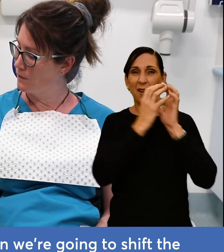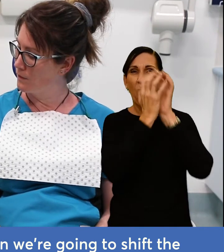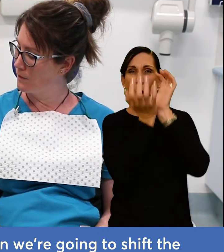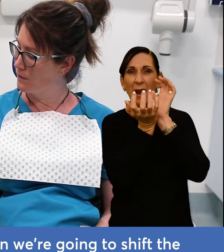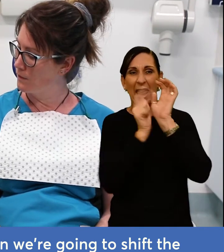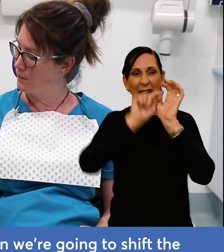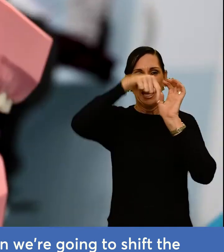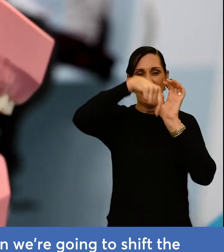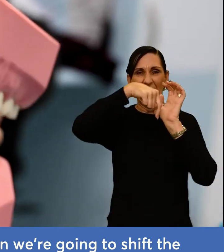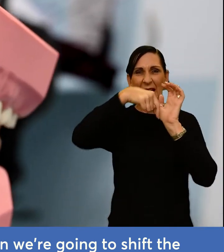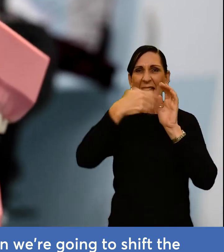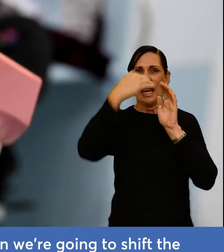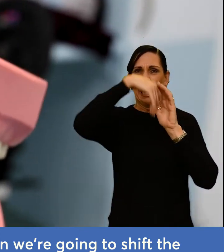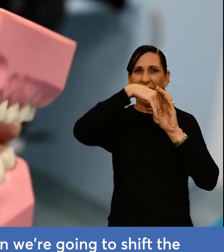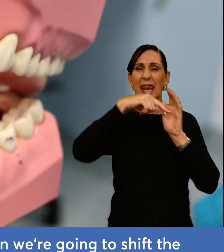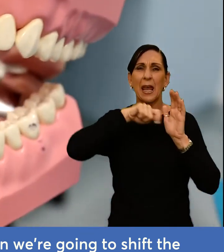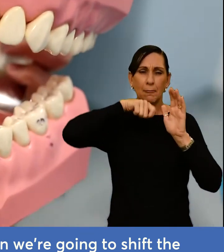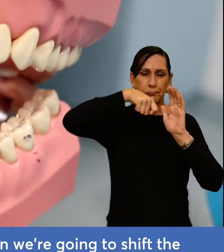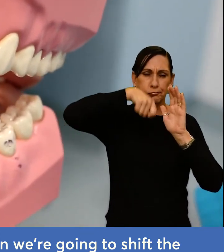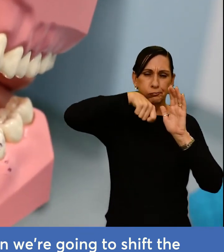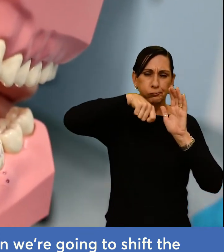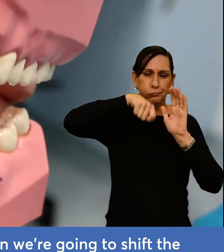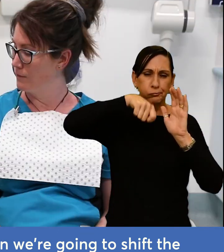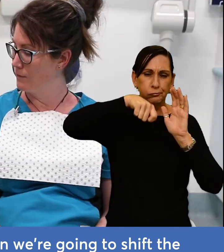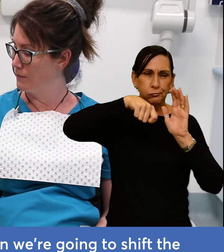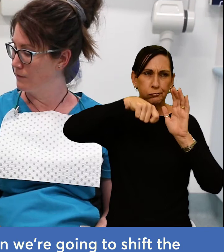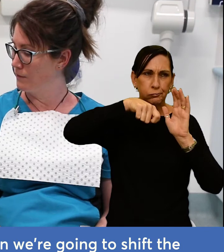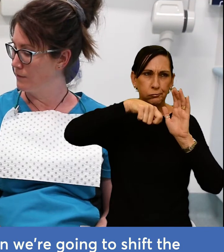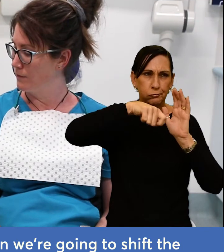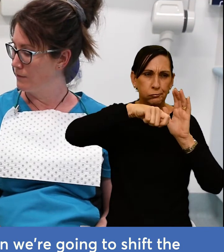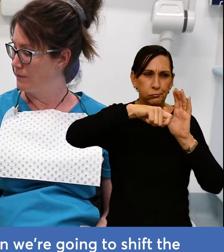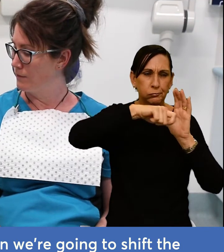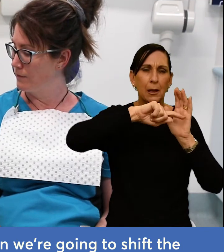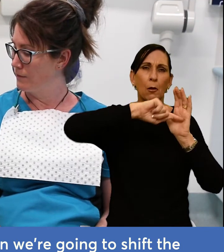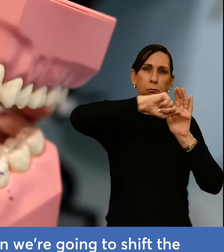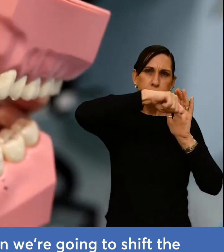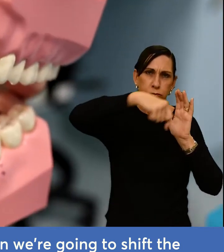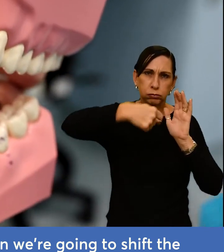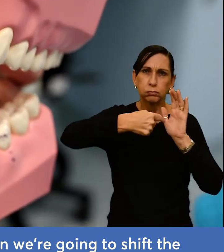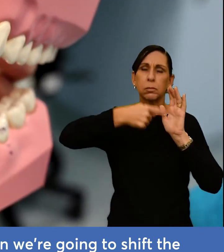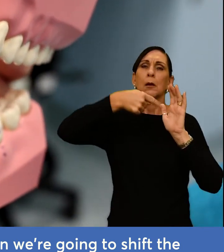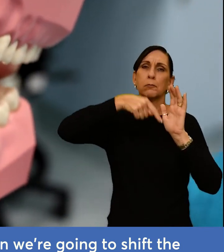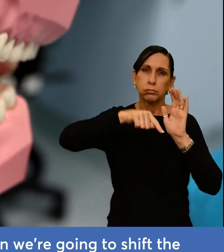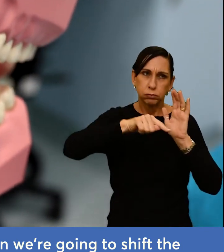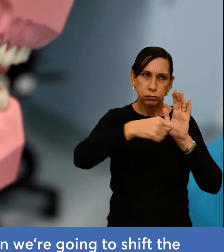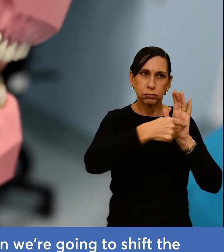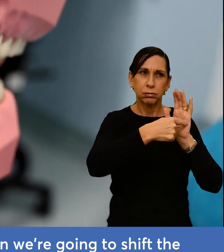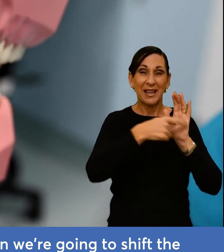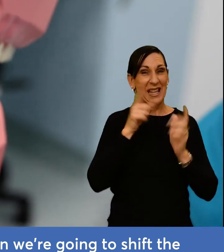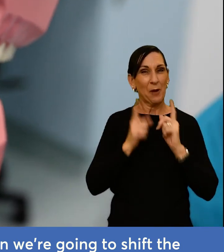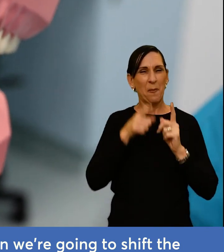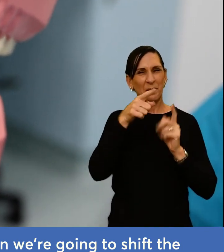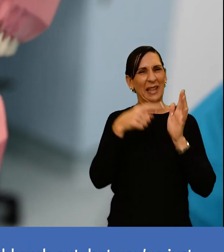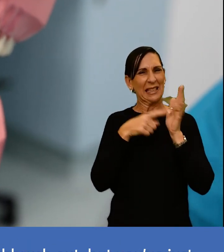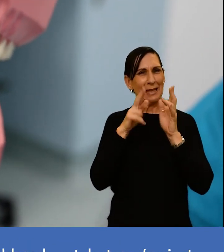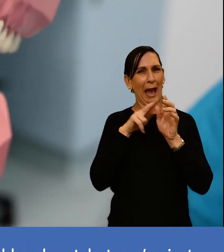going to shift the toothbrush onto the inside, angle down 45-degree angle, and then come all the way back